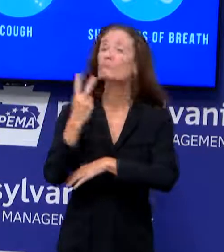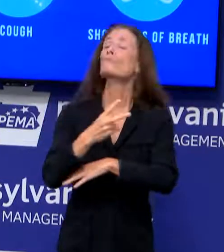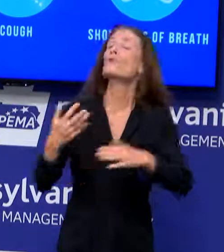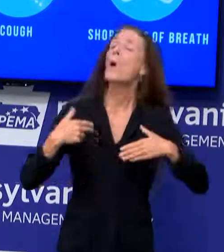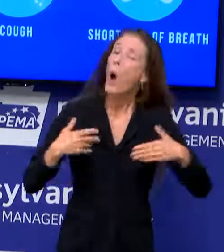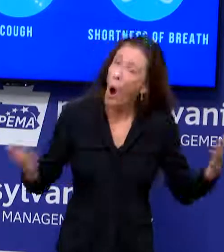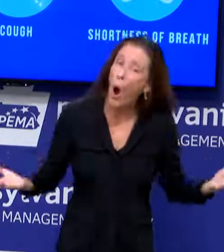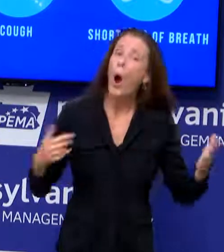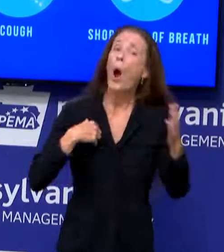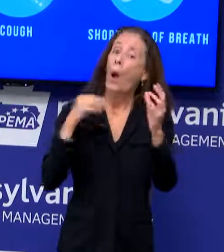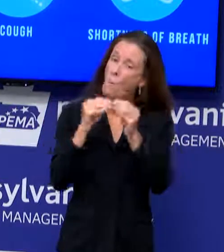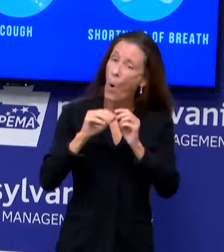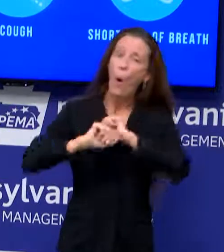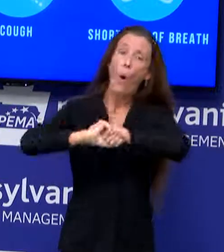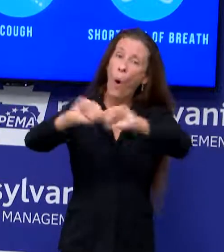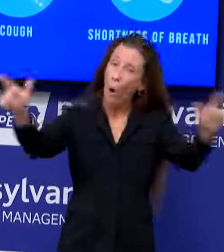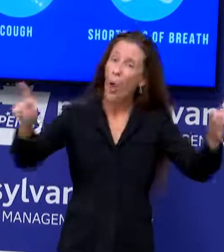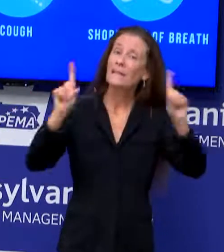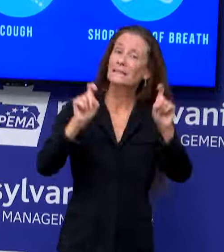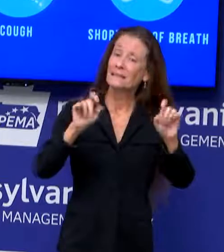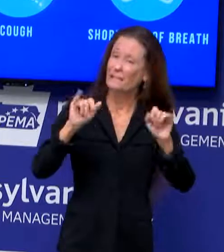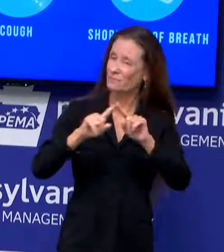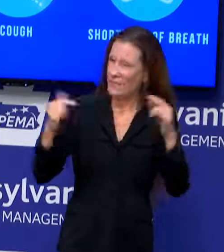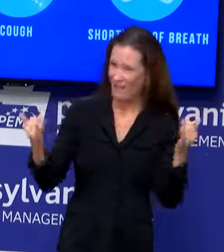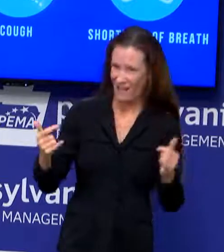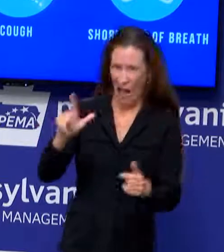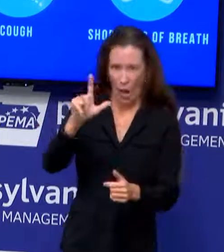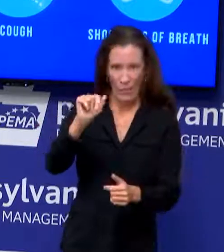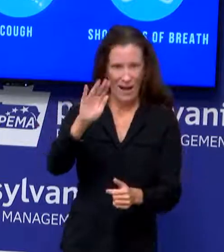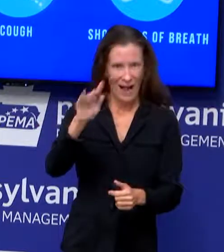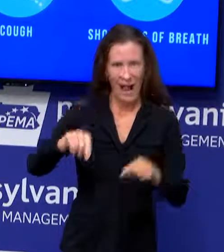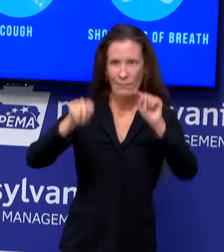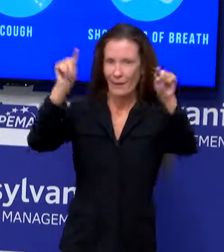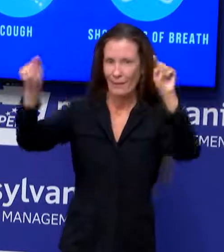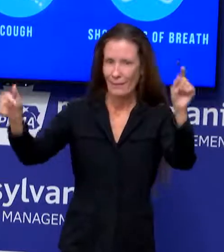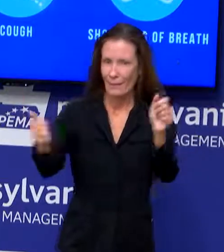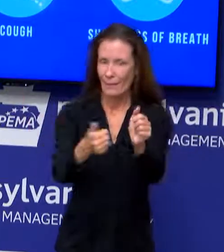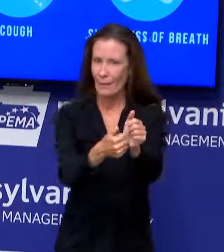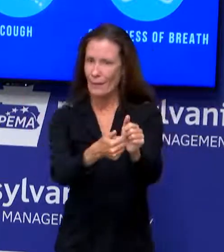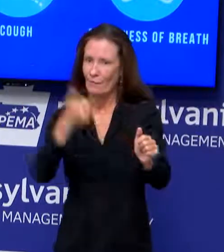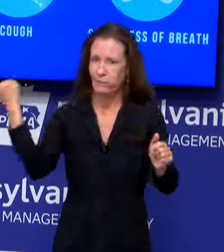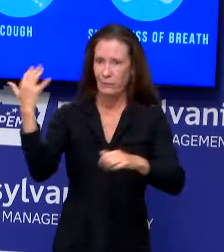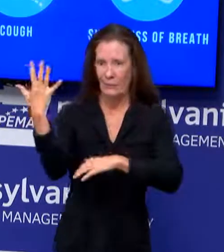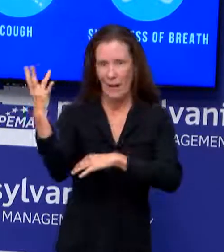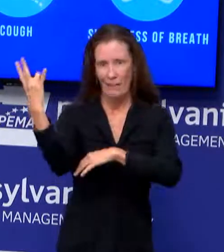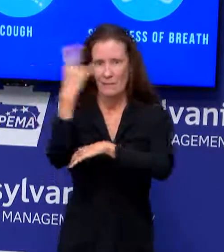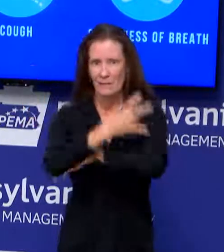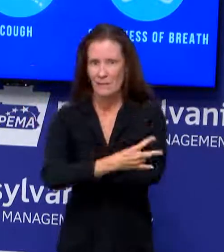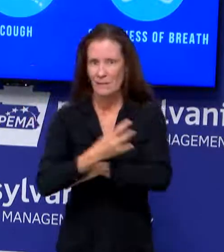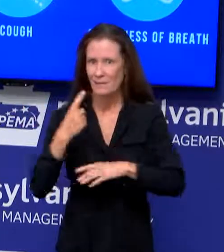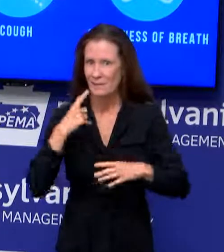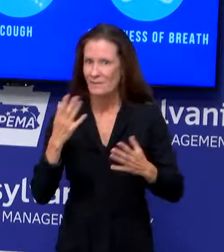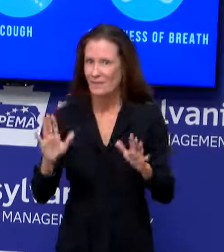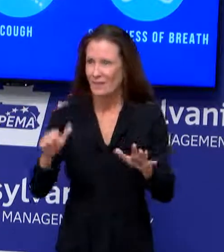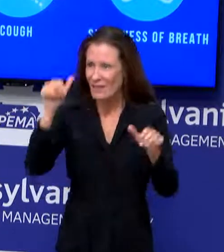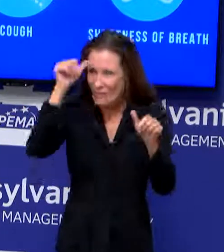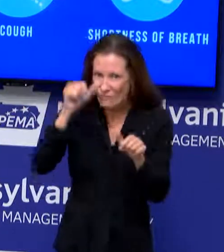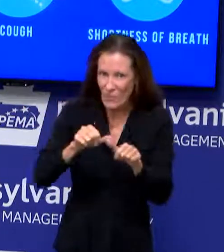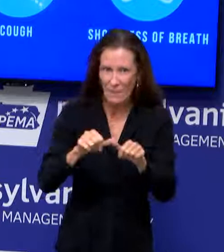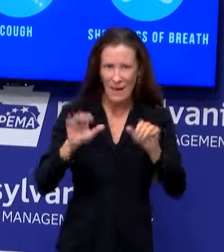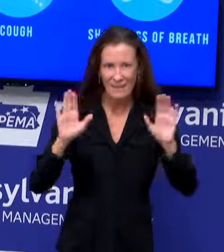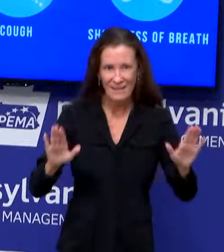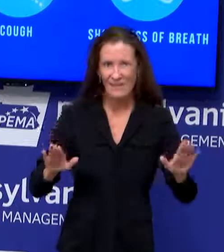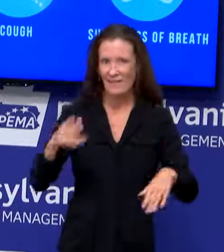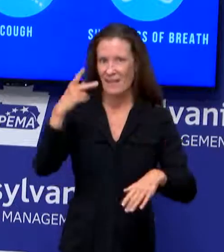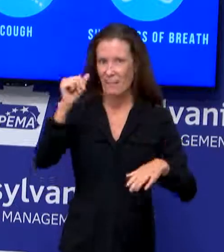been challenges in terms of getting test results. Remember, Pennsylvania is not an island, and so we, in some ways, almost